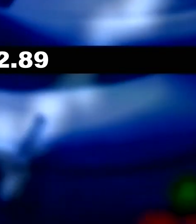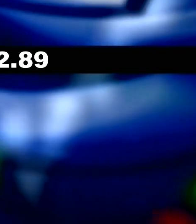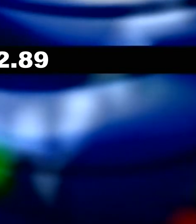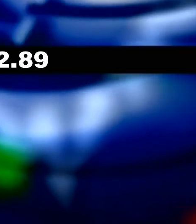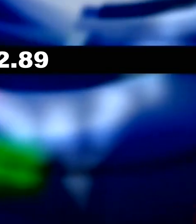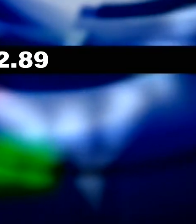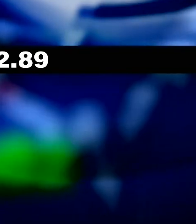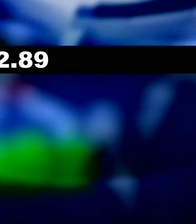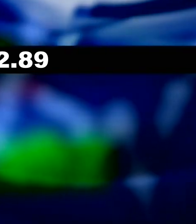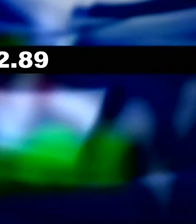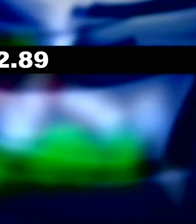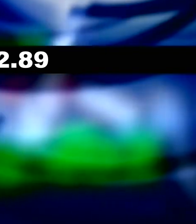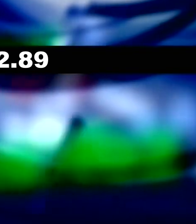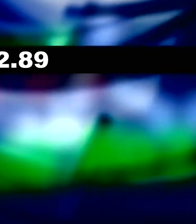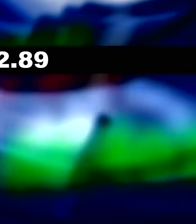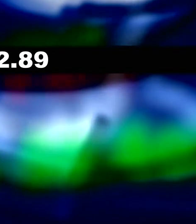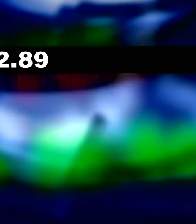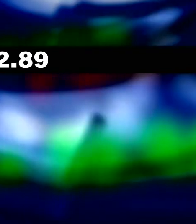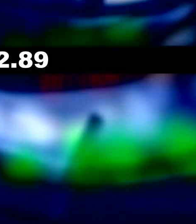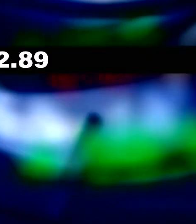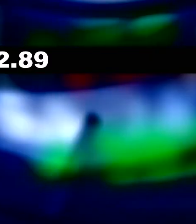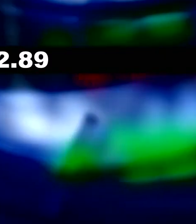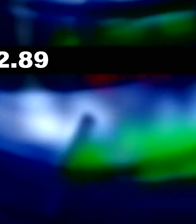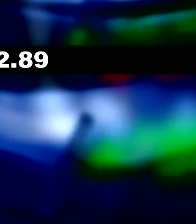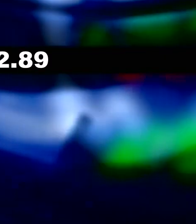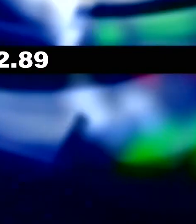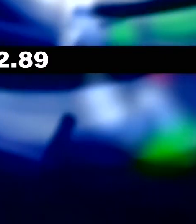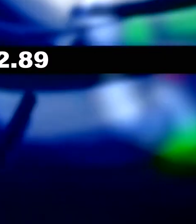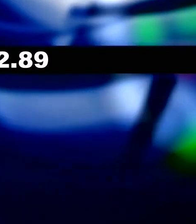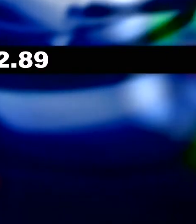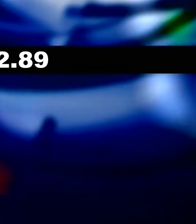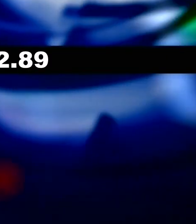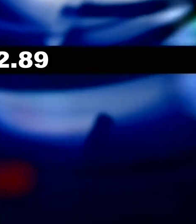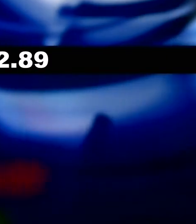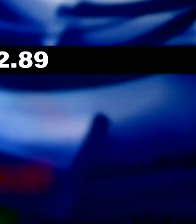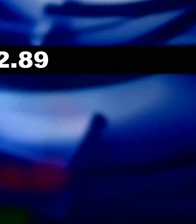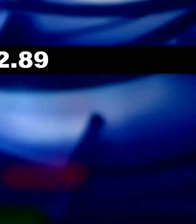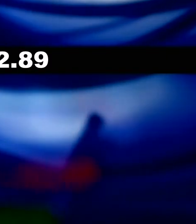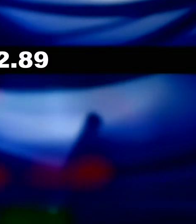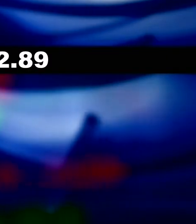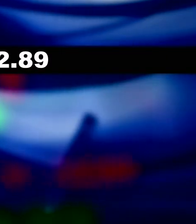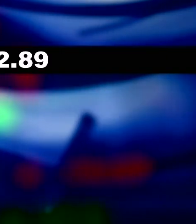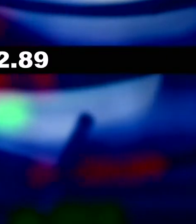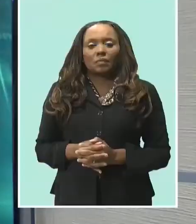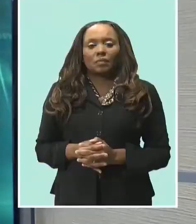trading 69 shares at $2.89 each.